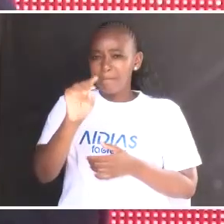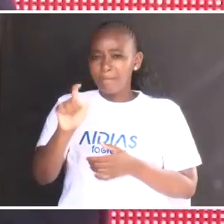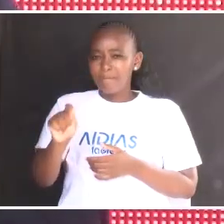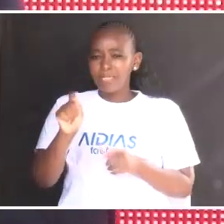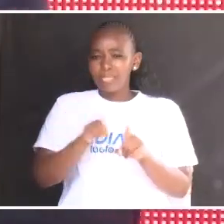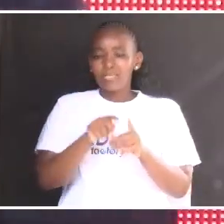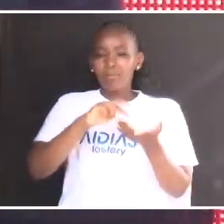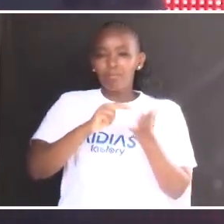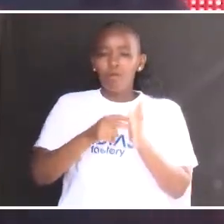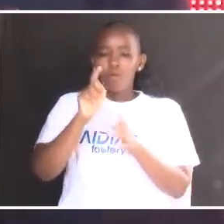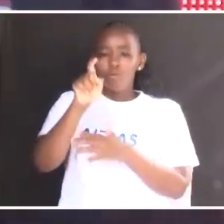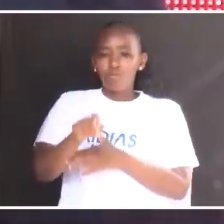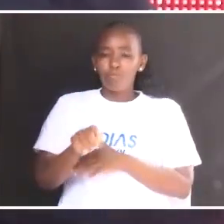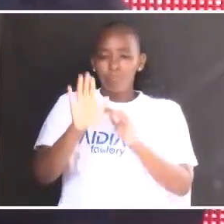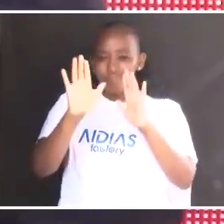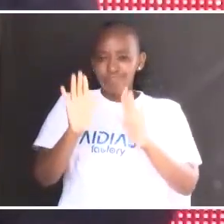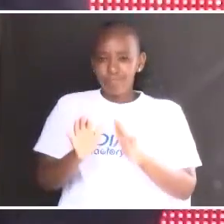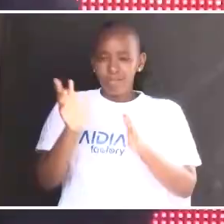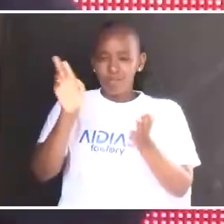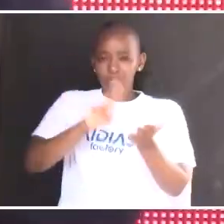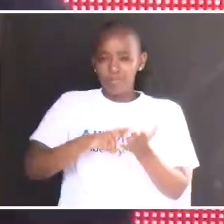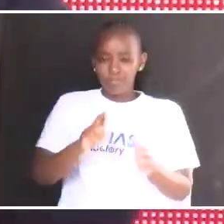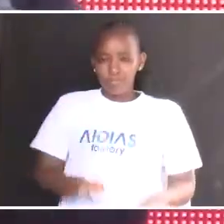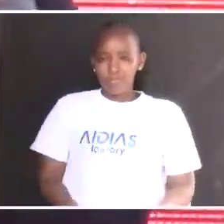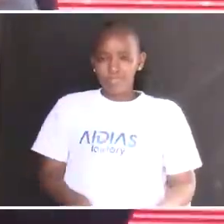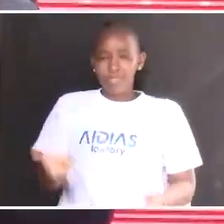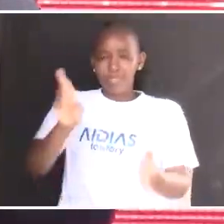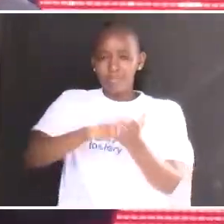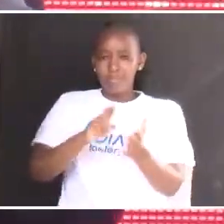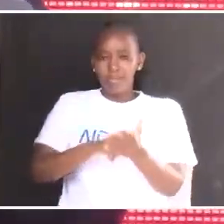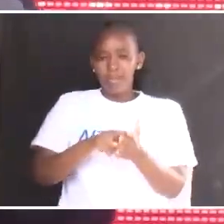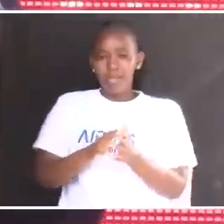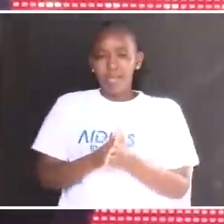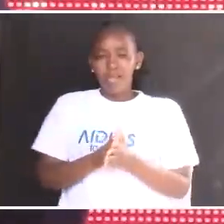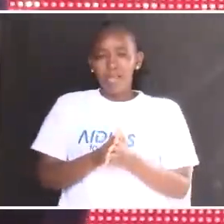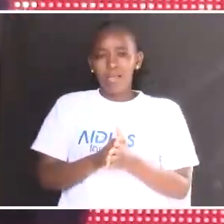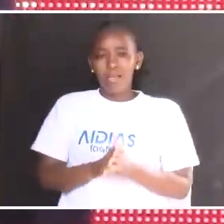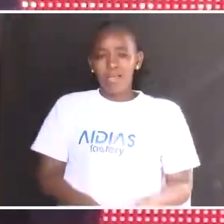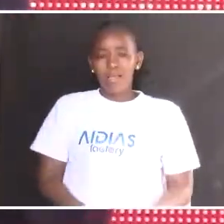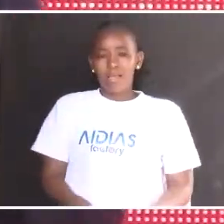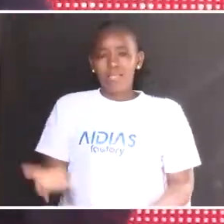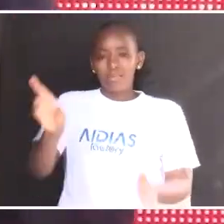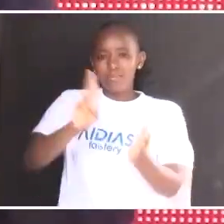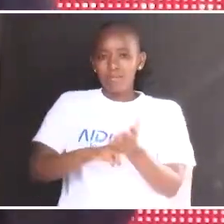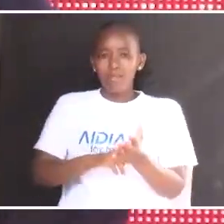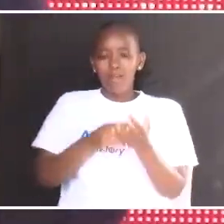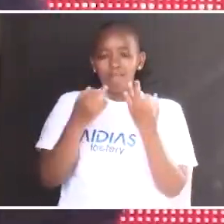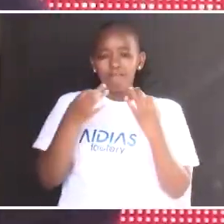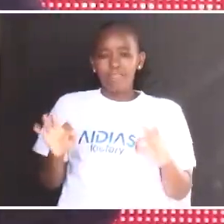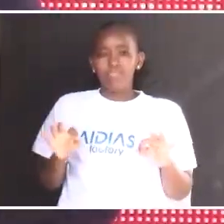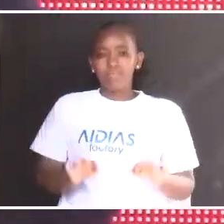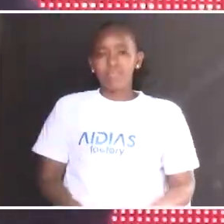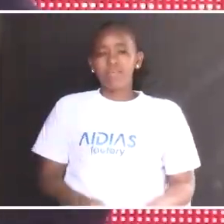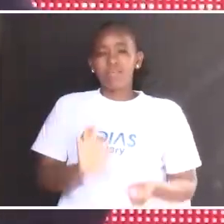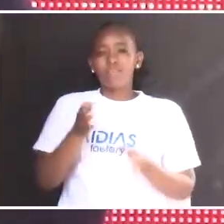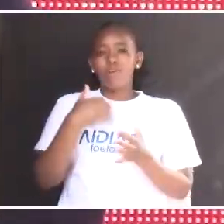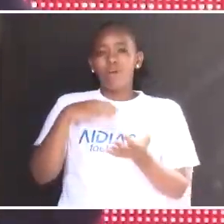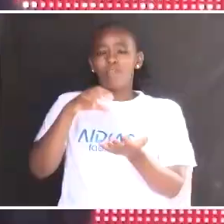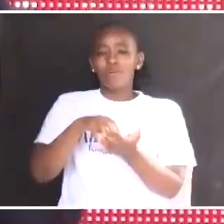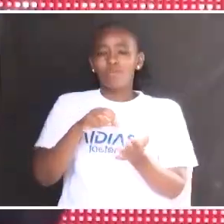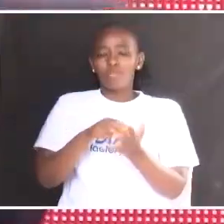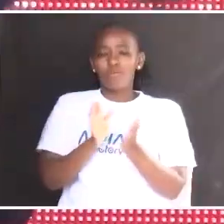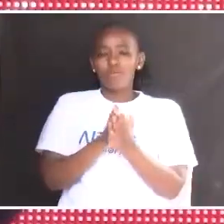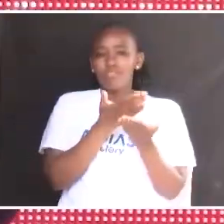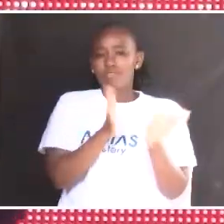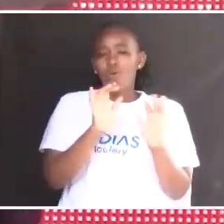contracts, it is important for you to register. Registration as we speak, unless things have changed, is free. If you have your content here with you,